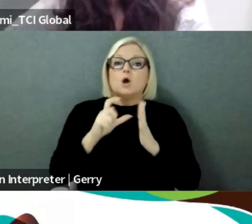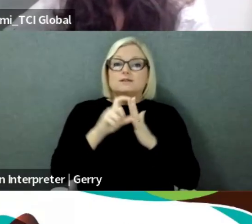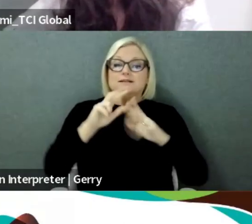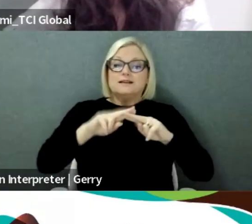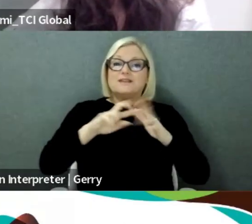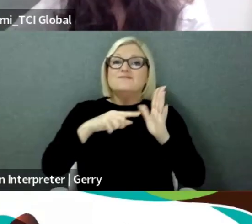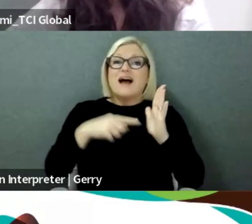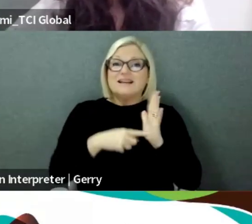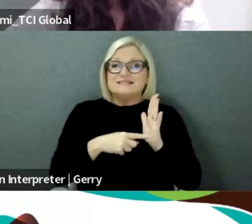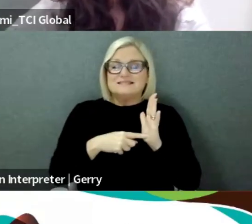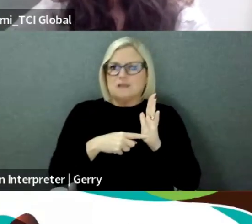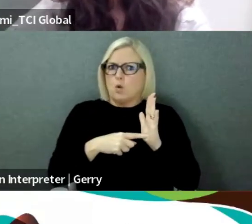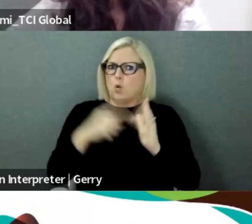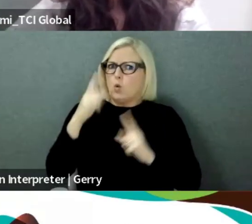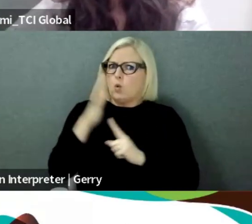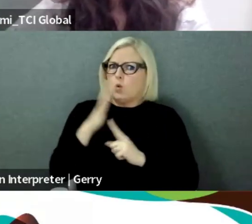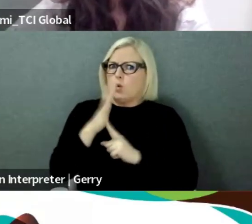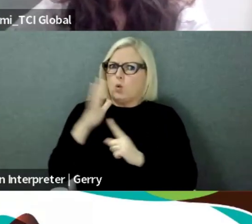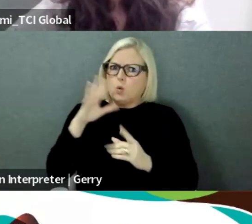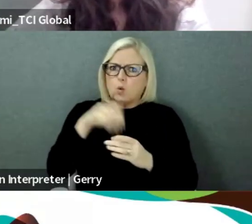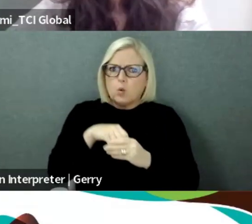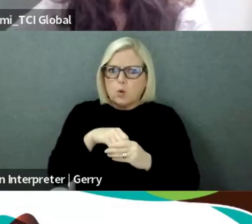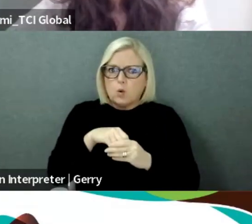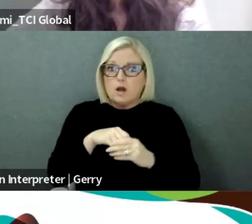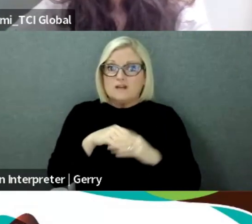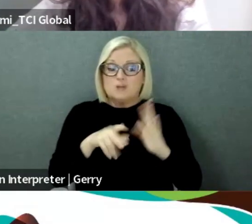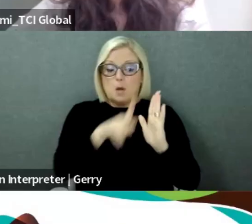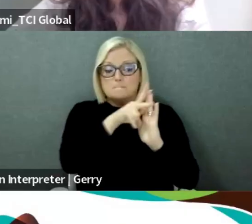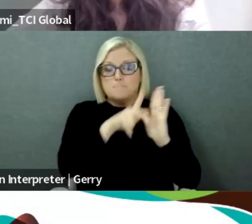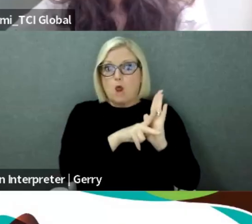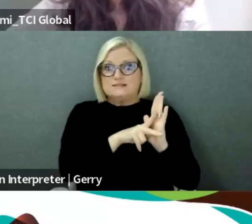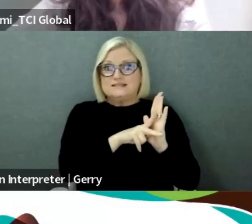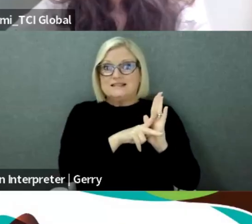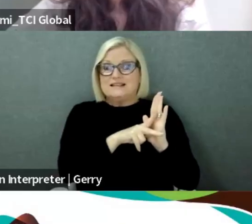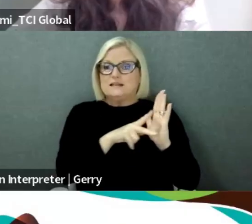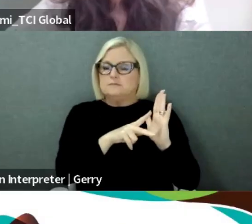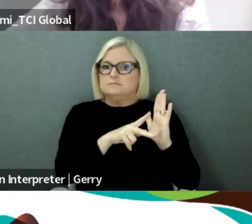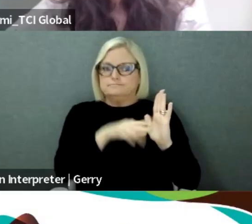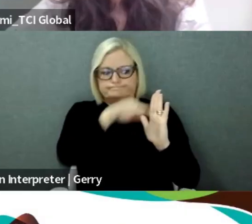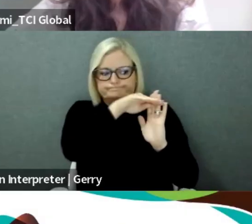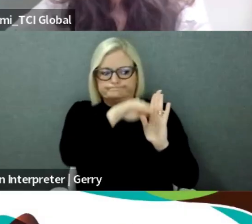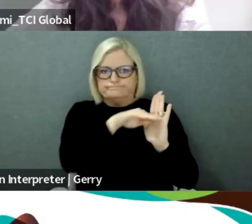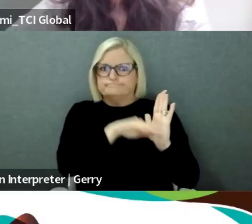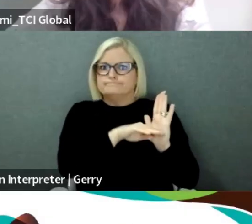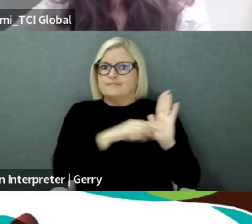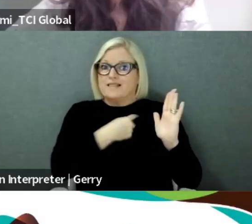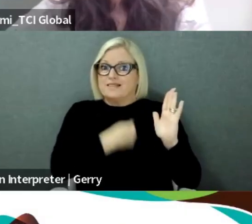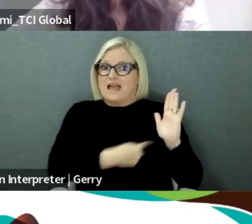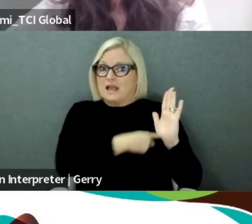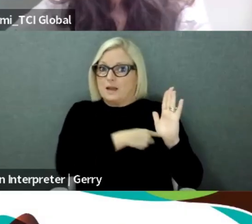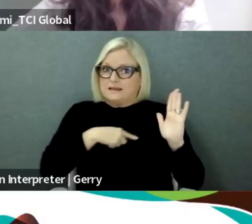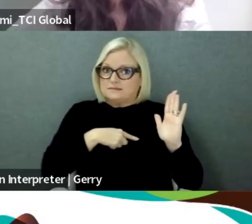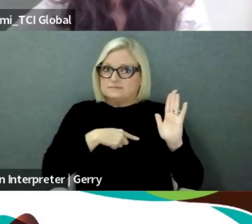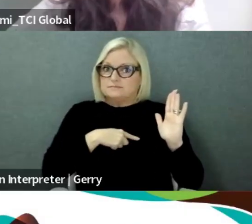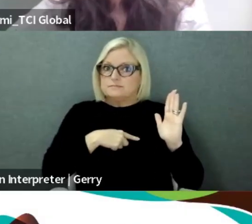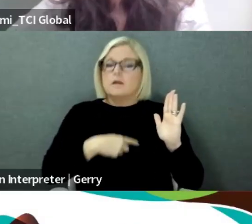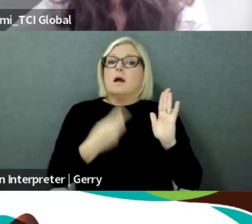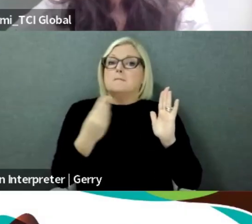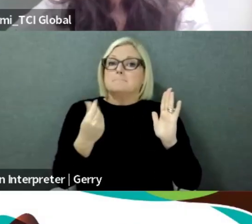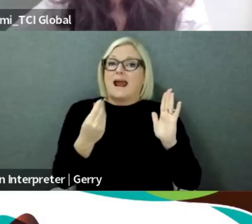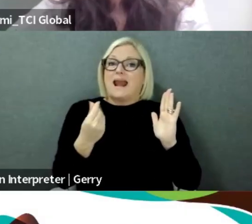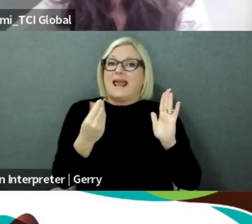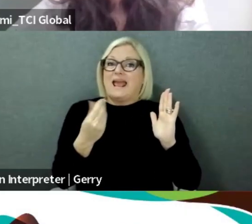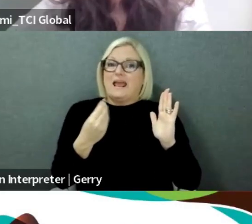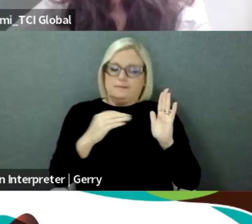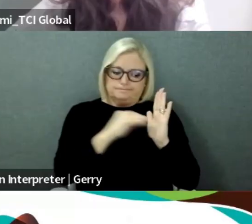agenda, not only through policy commitments, but through what gets funded, what gets measured, what safeguards are applied, and how